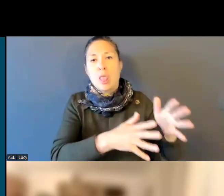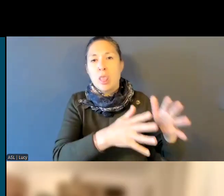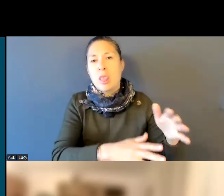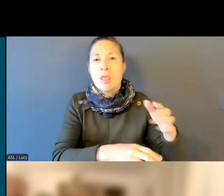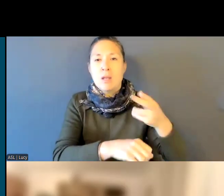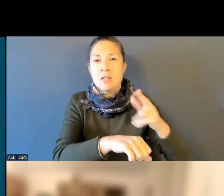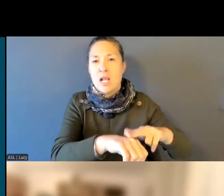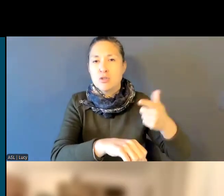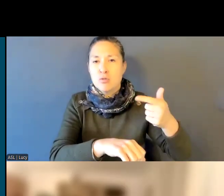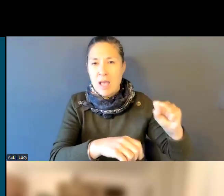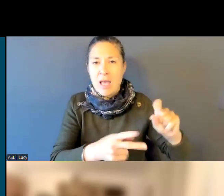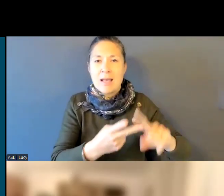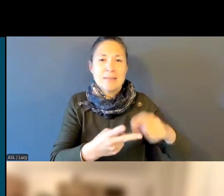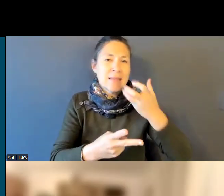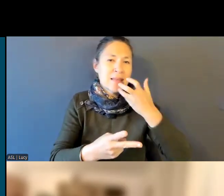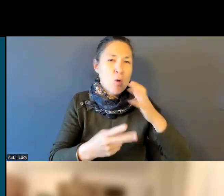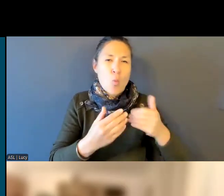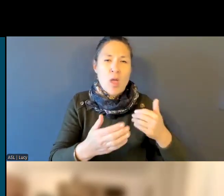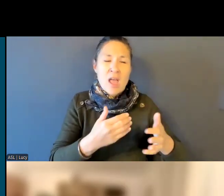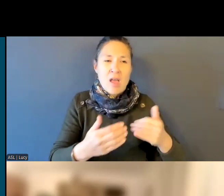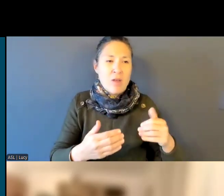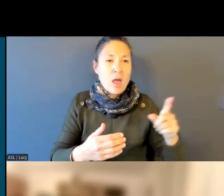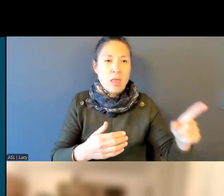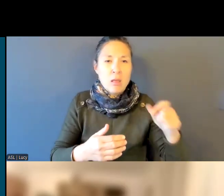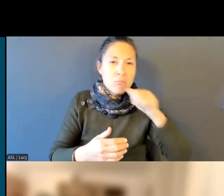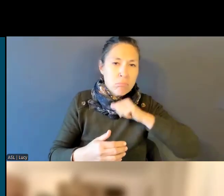infrastructure costs if other more